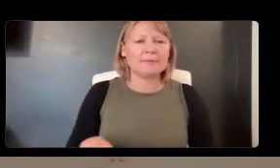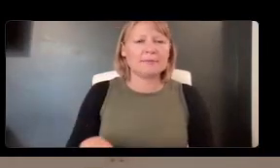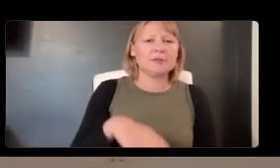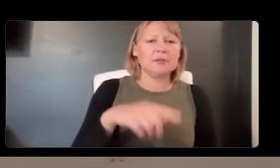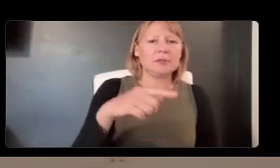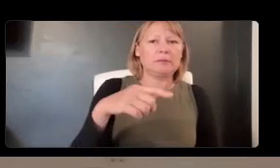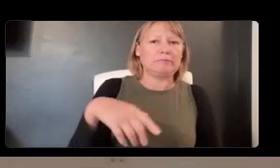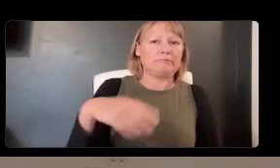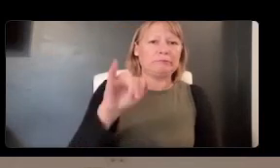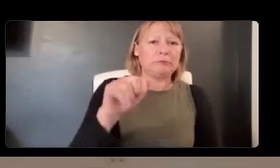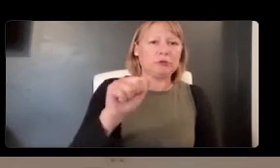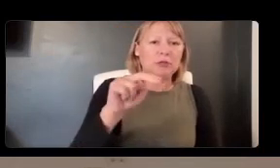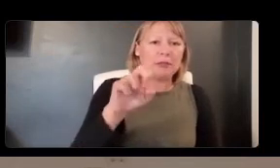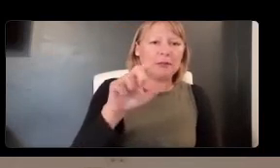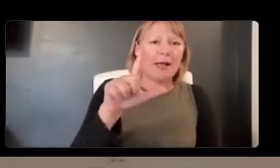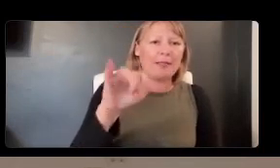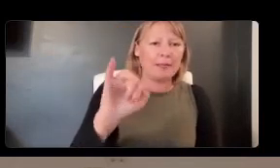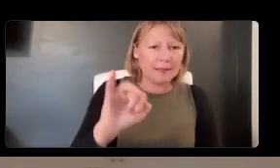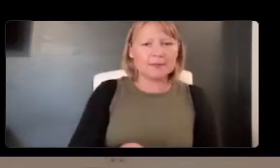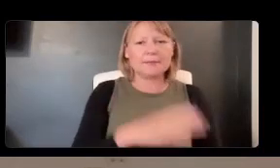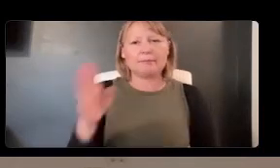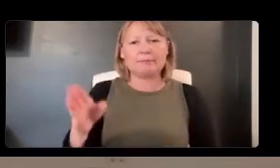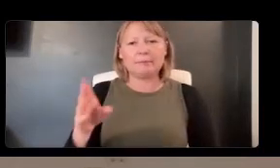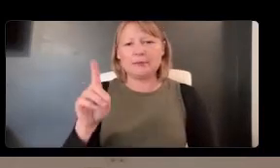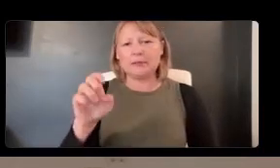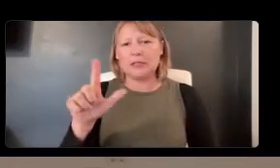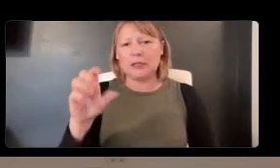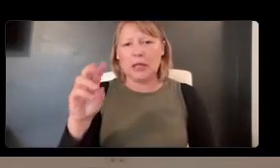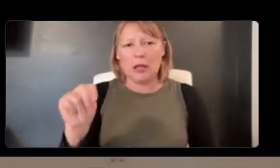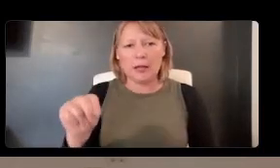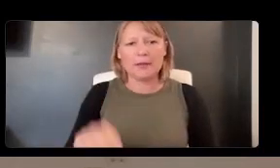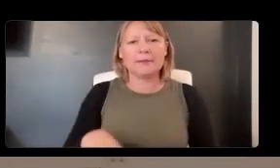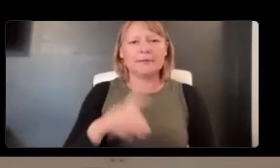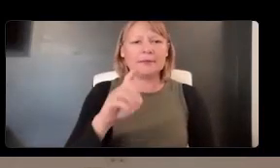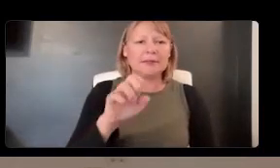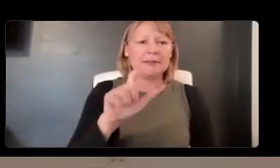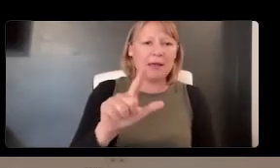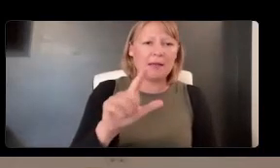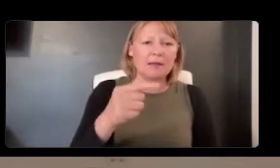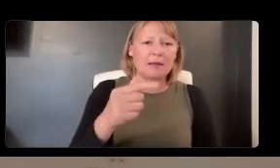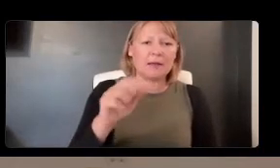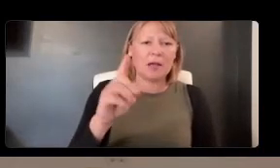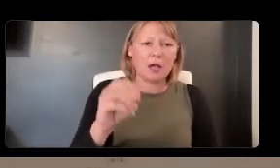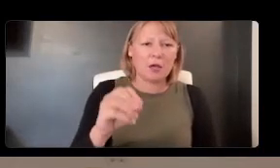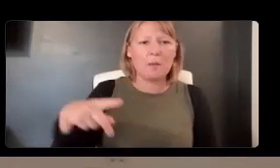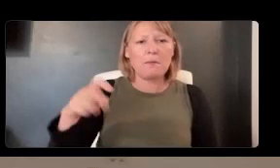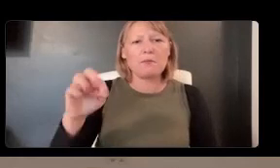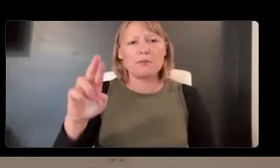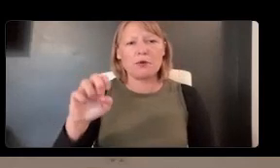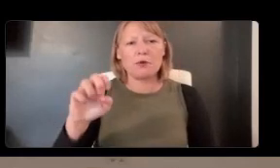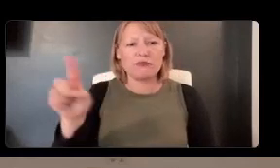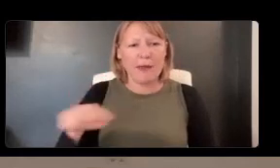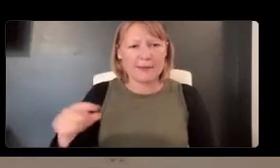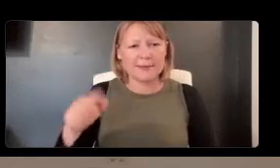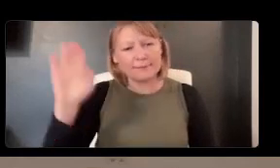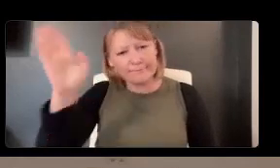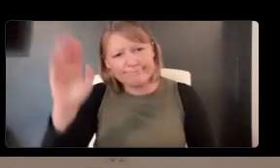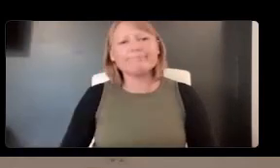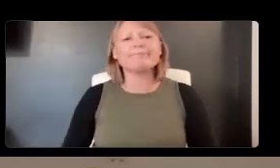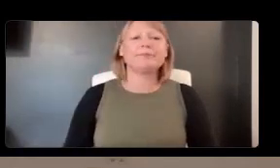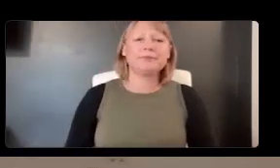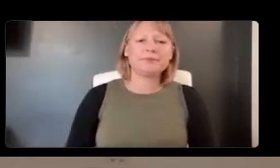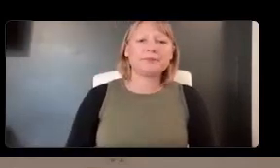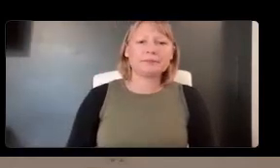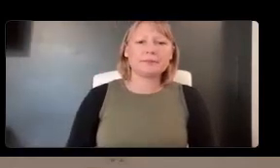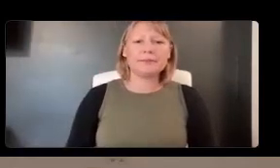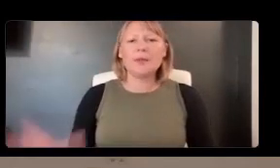Here. Board Member DeLong, Here. Board Member Delgado, Here. and Board Member Perez. Here. We have a full